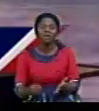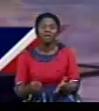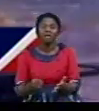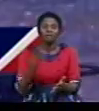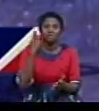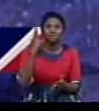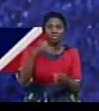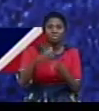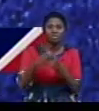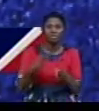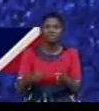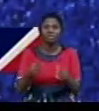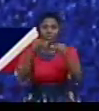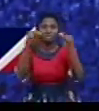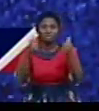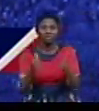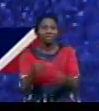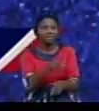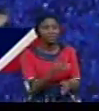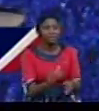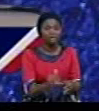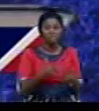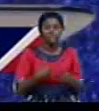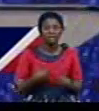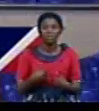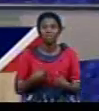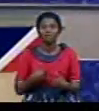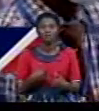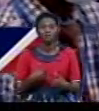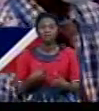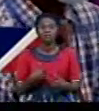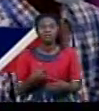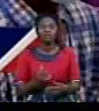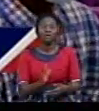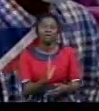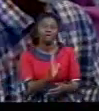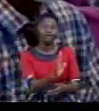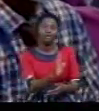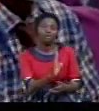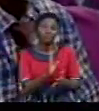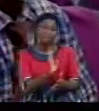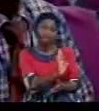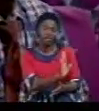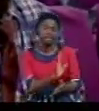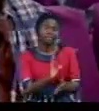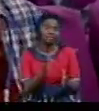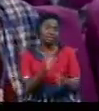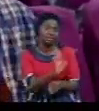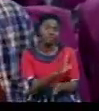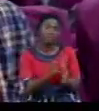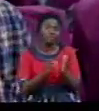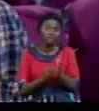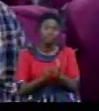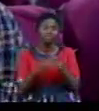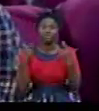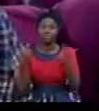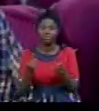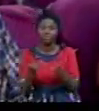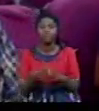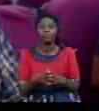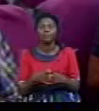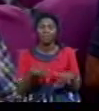still are their own sin and so they'll make sacrifice for their own sin the priests were sinful